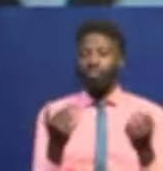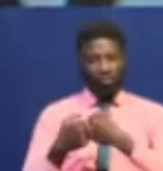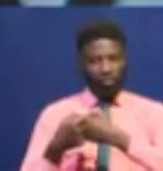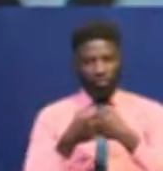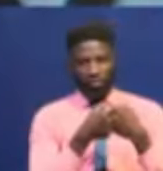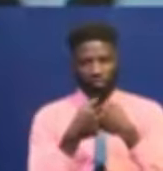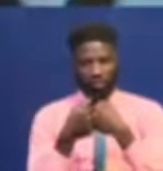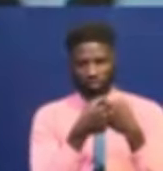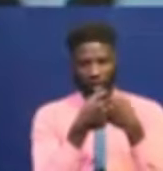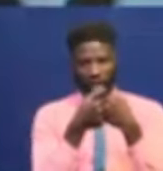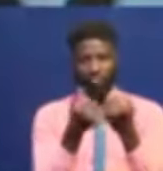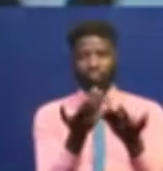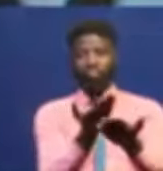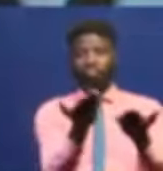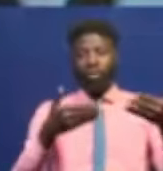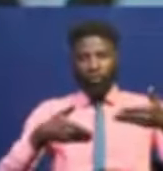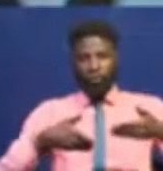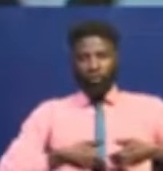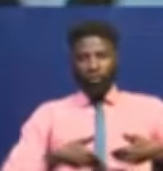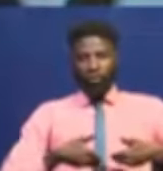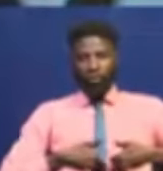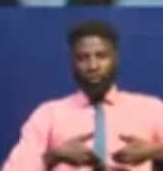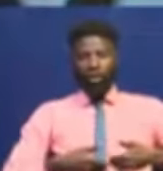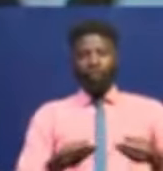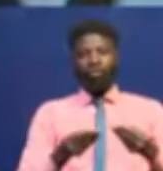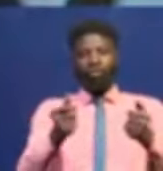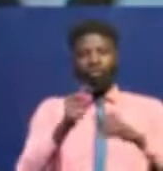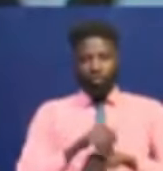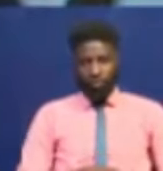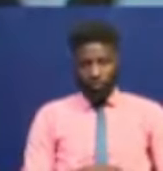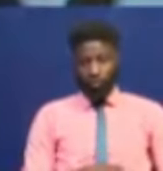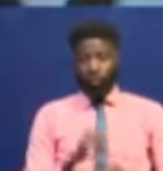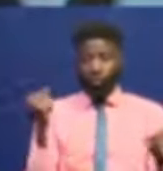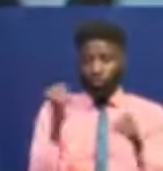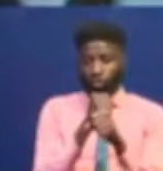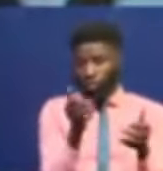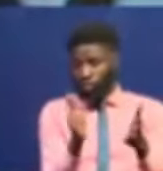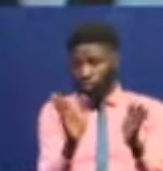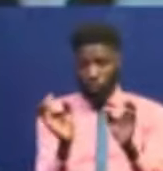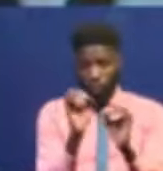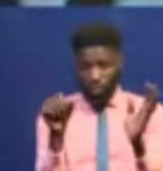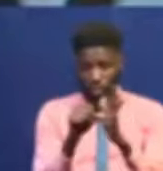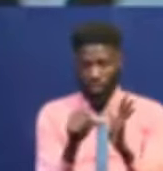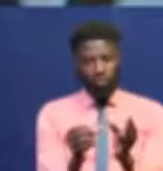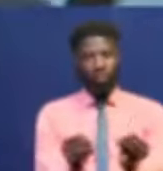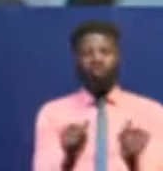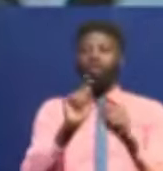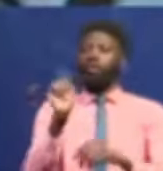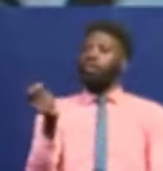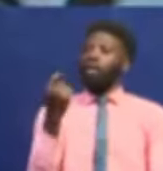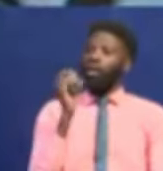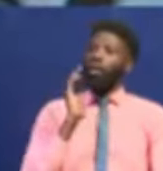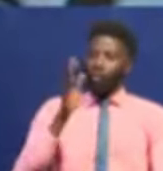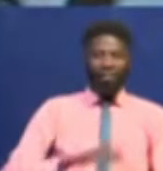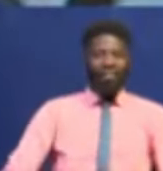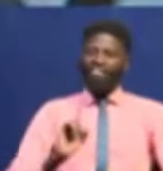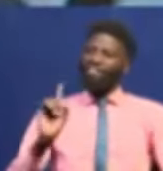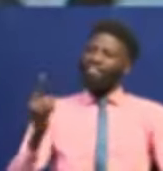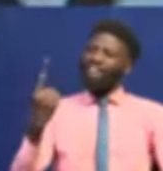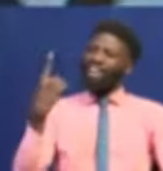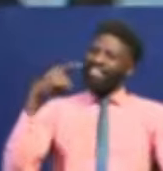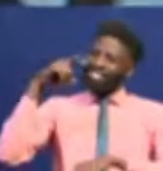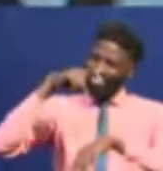challenge of young people and unemployment in Kenya. First time, there is